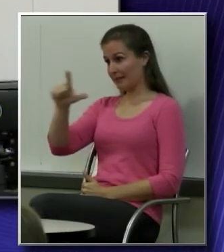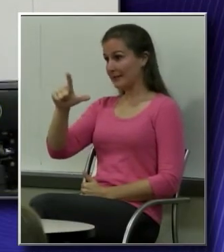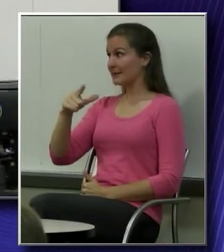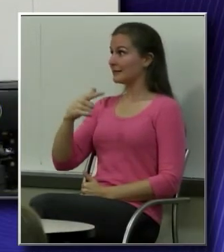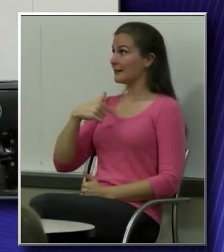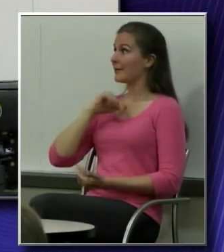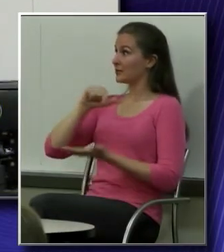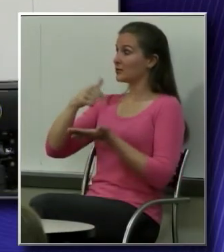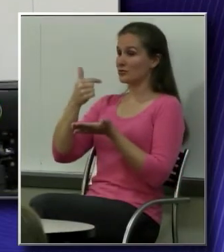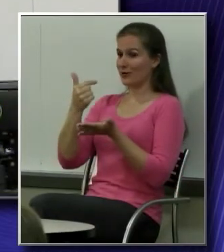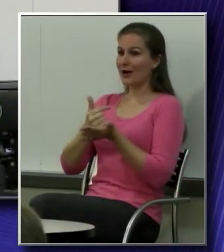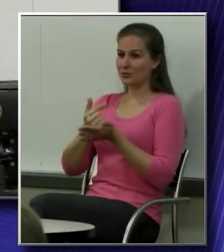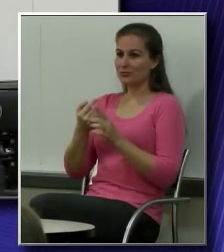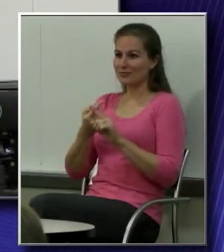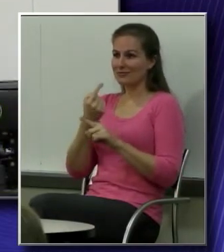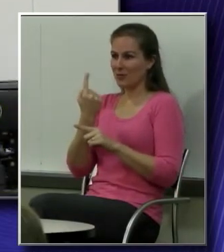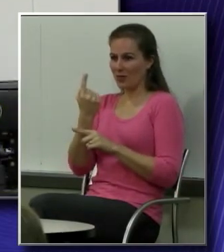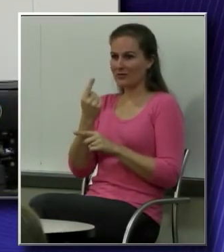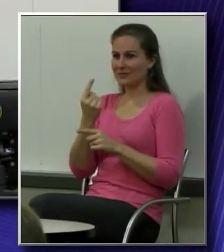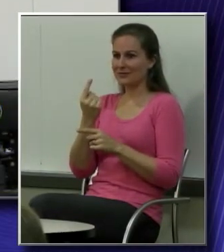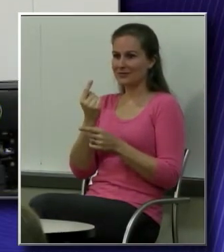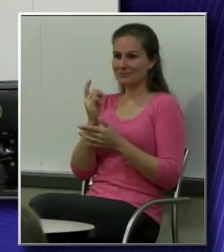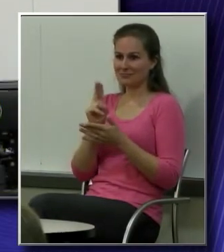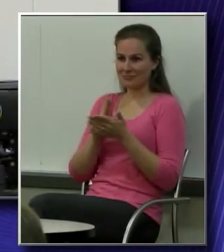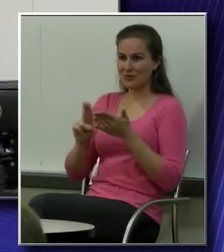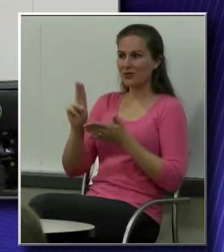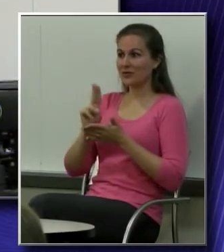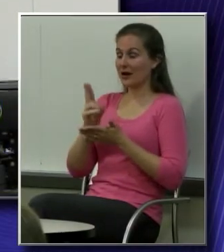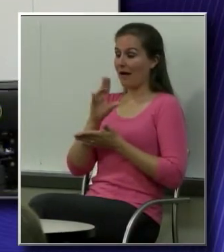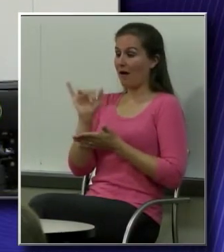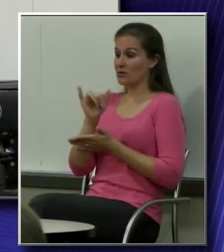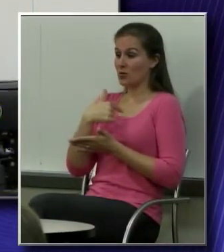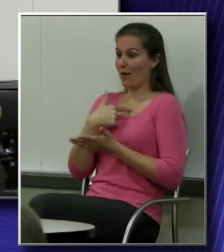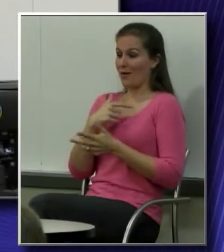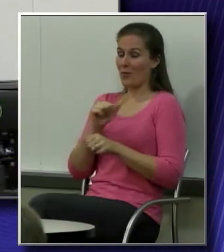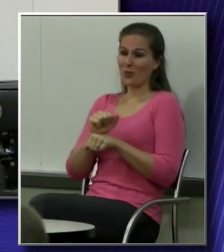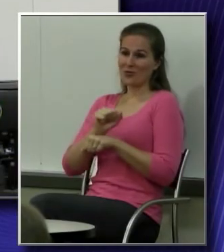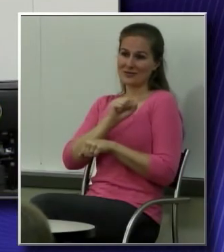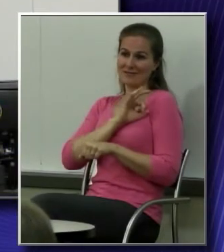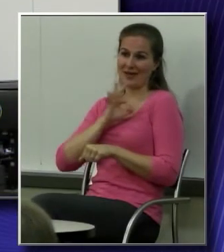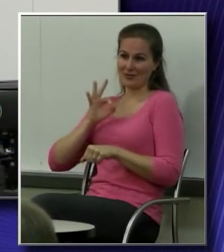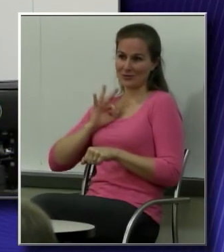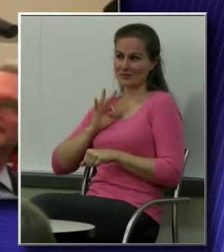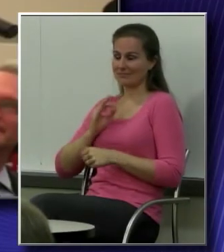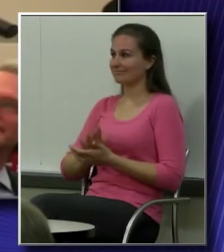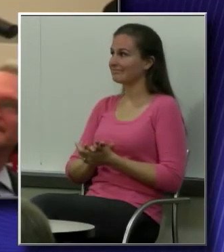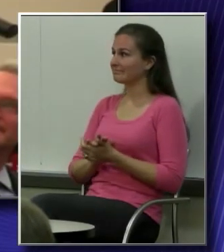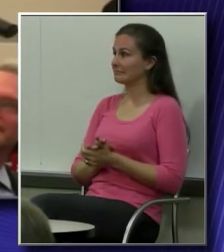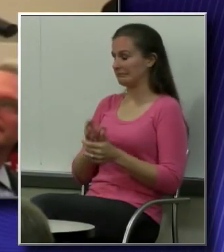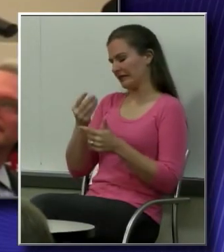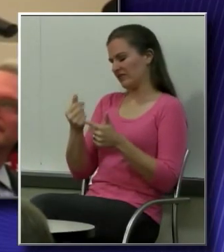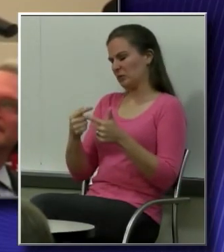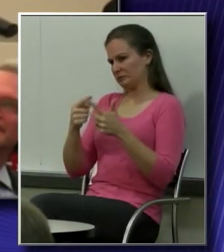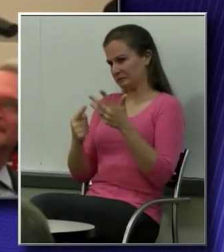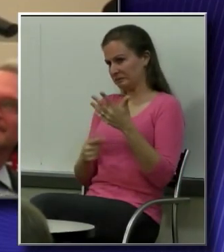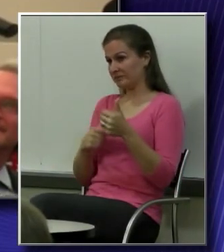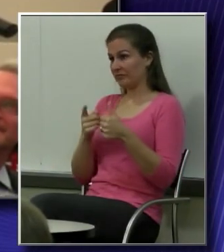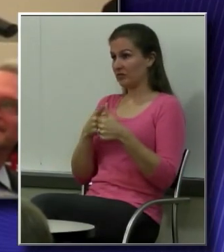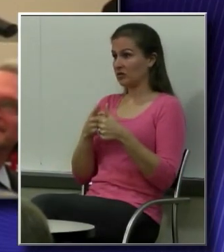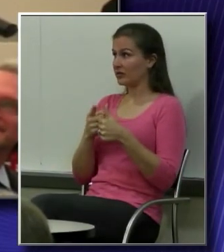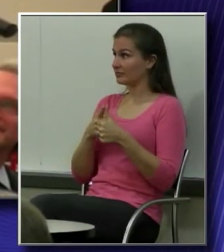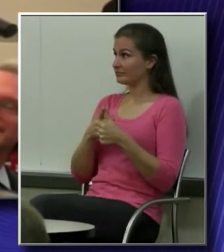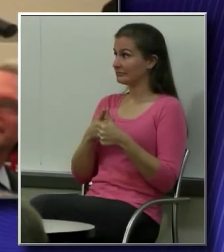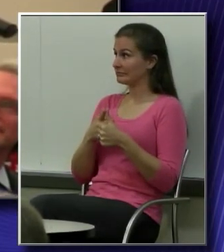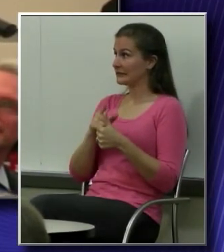constituent institutions, and I'm a faculty member. A few points. First, a nonpartisan